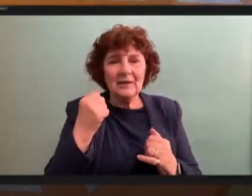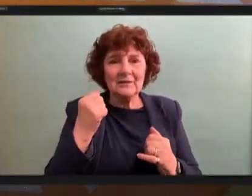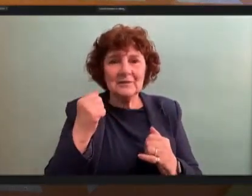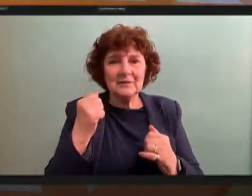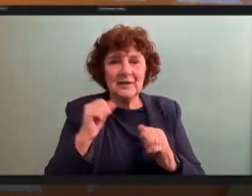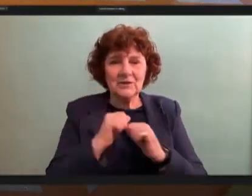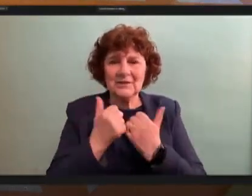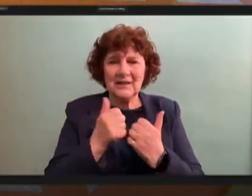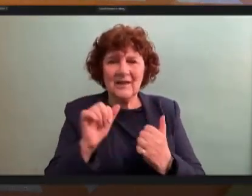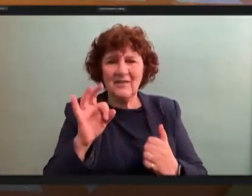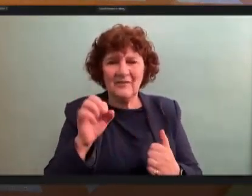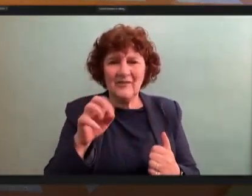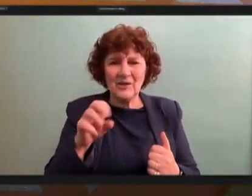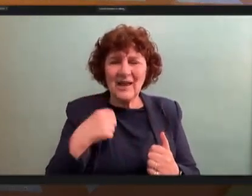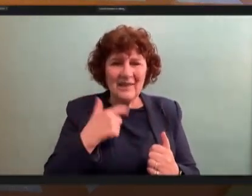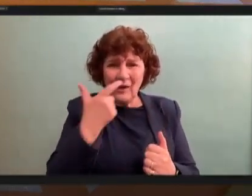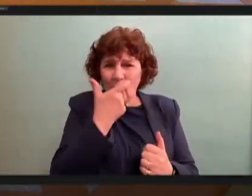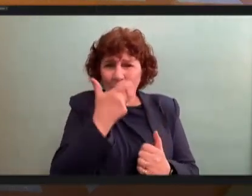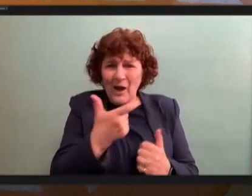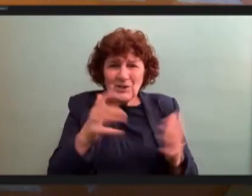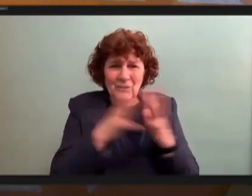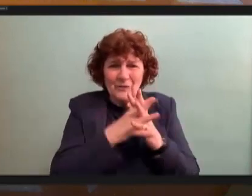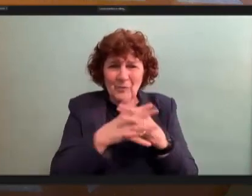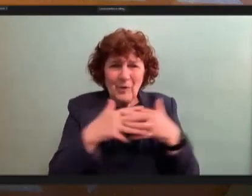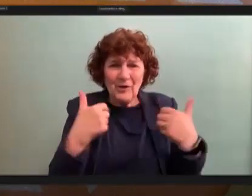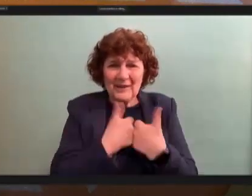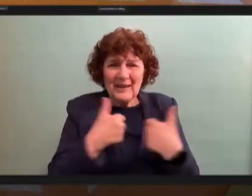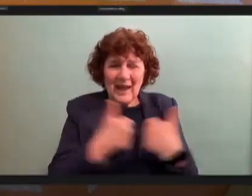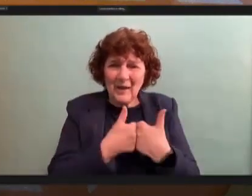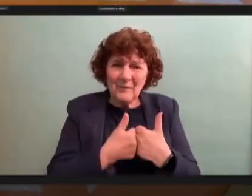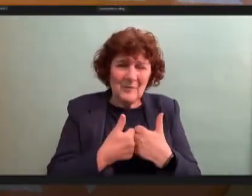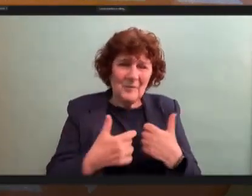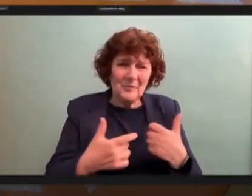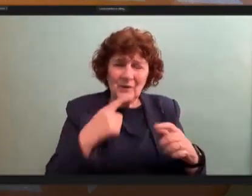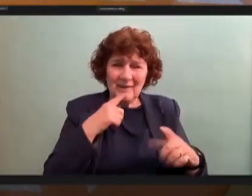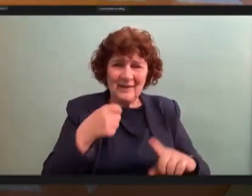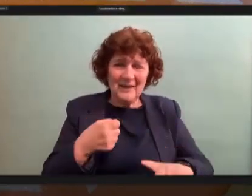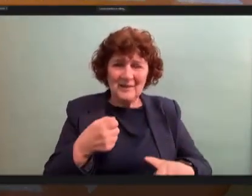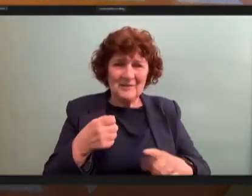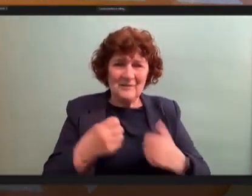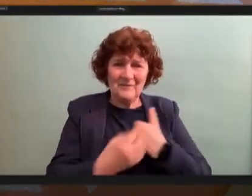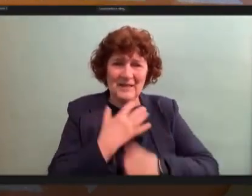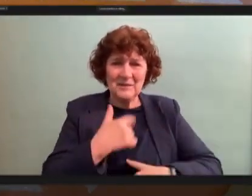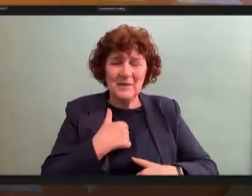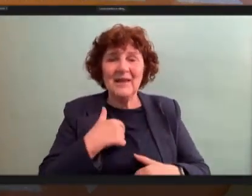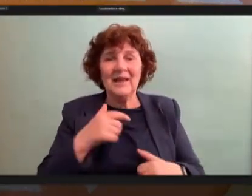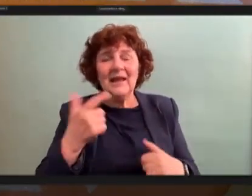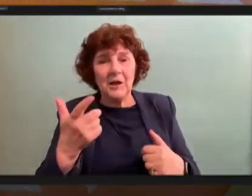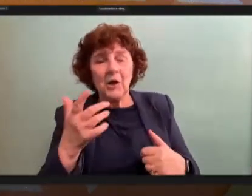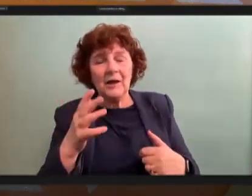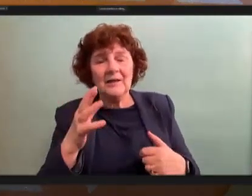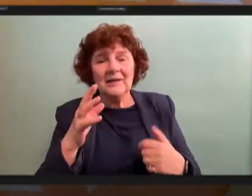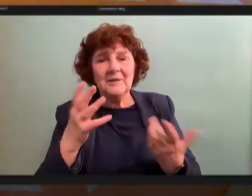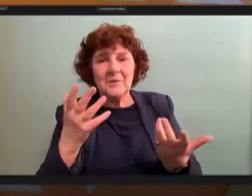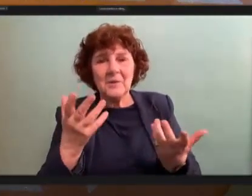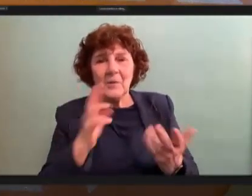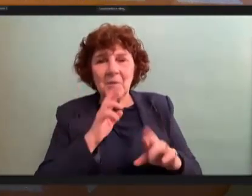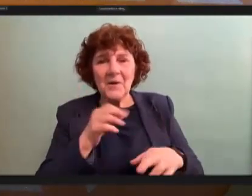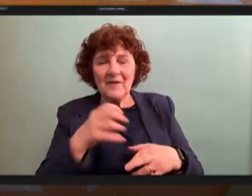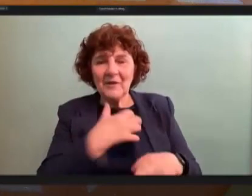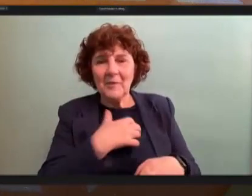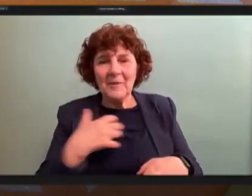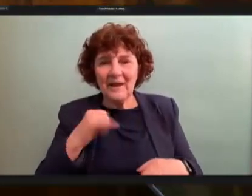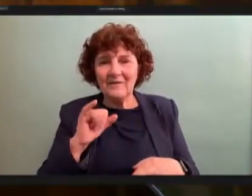I think watching the football game got me. Councilwoman Gross presents Bill number 1910, reported at Committee on Intergovernmental